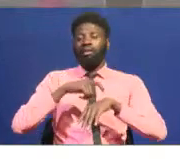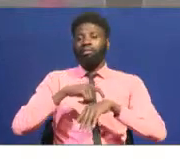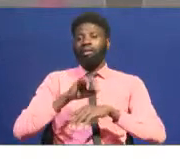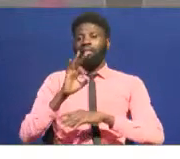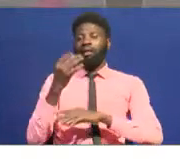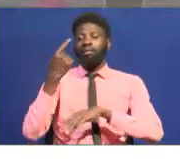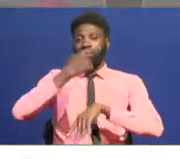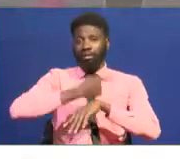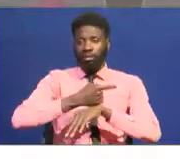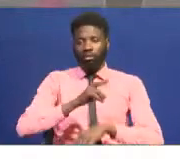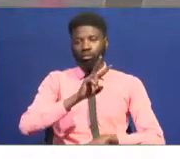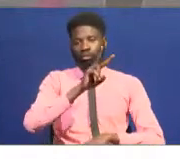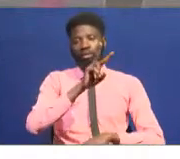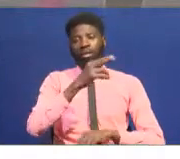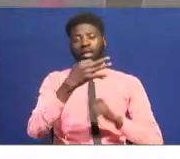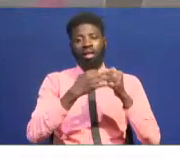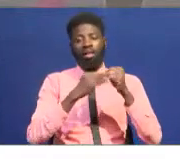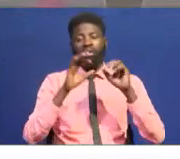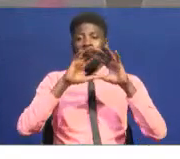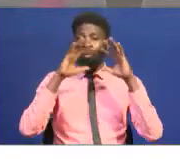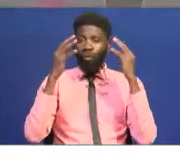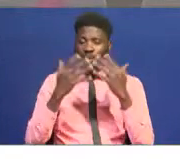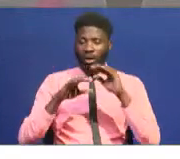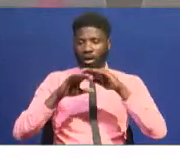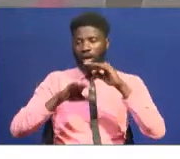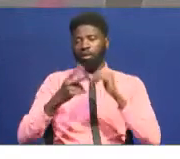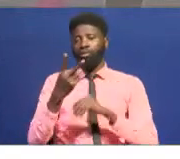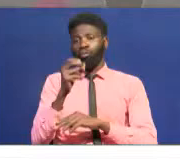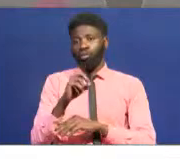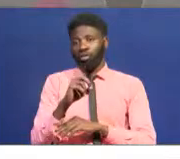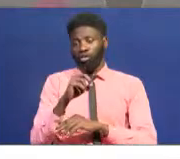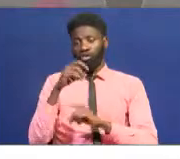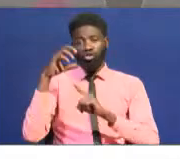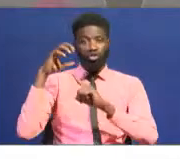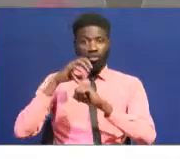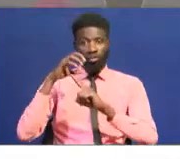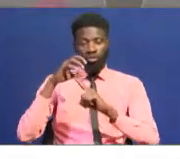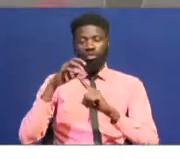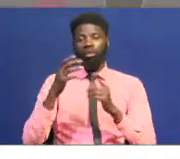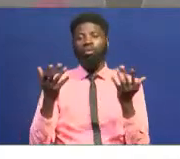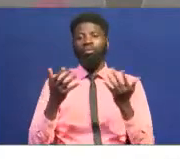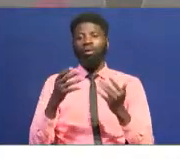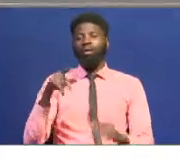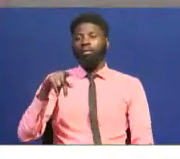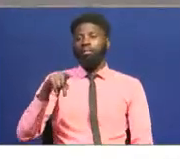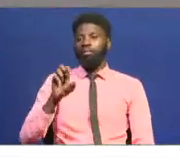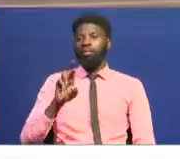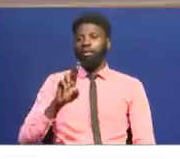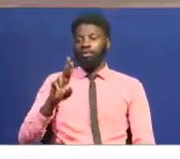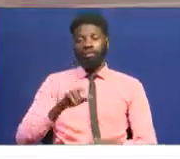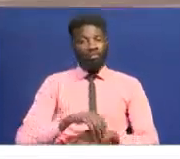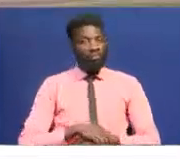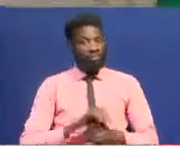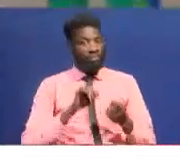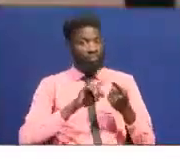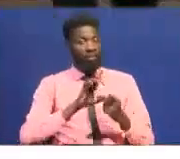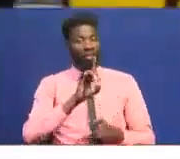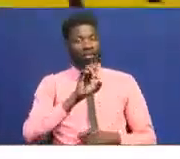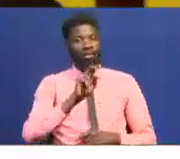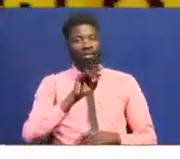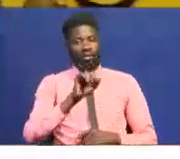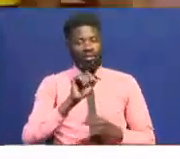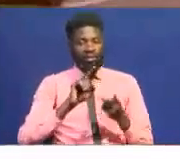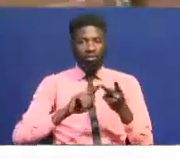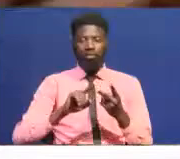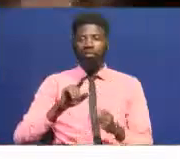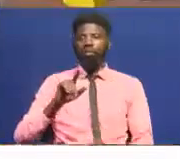20th World Athletics Under 20 Championship in Lima, Peru. Dennis Koech and Clinton Kimutai will also compete in